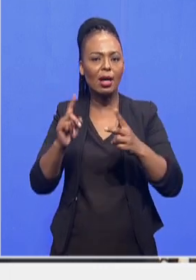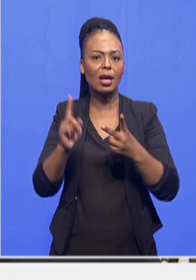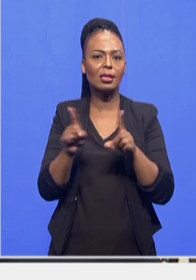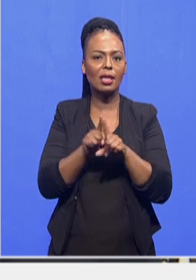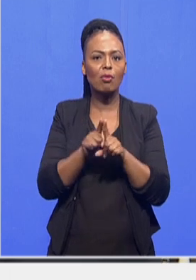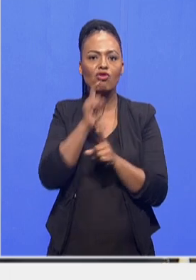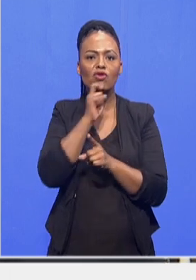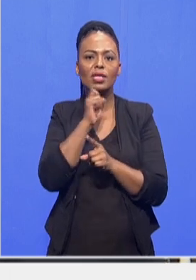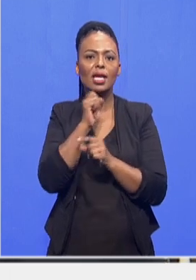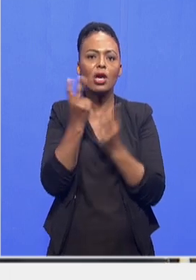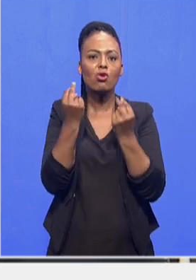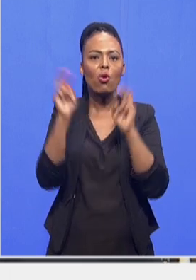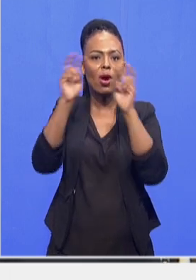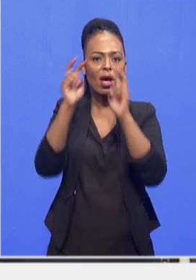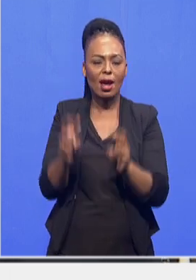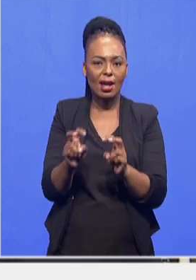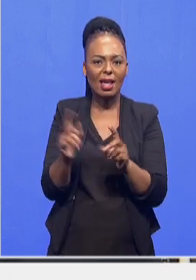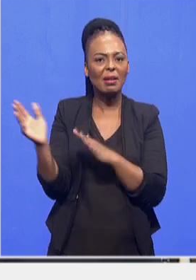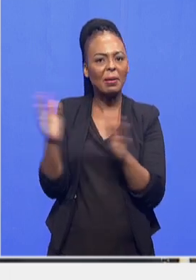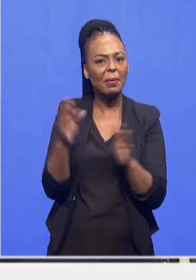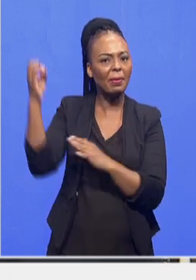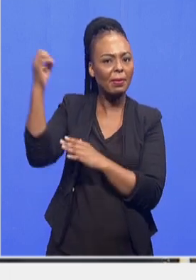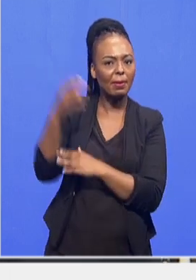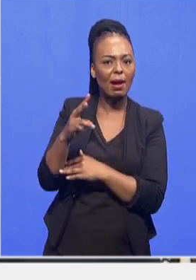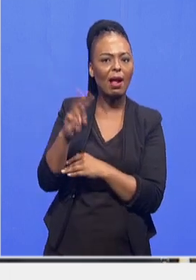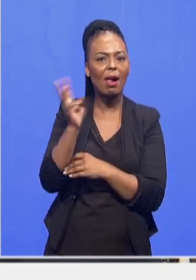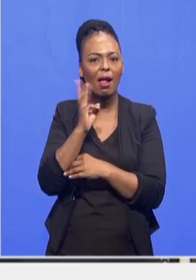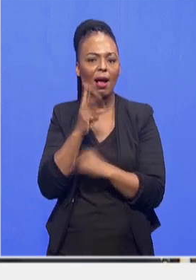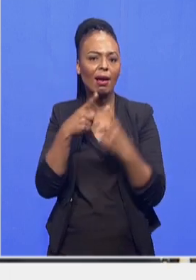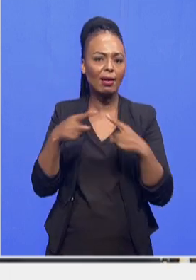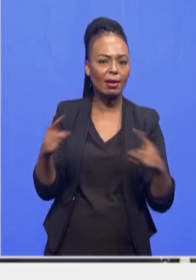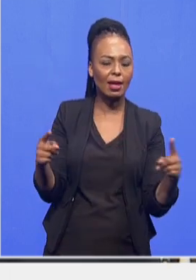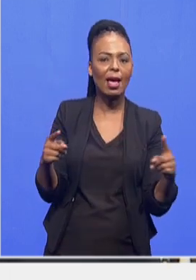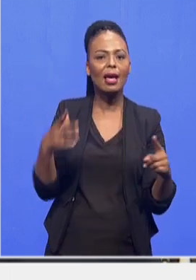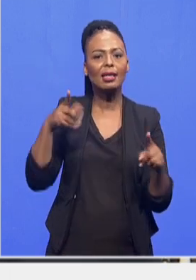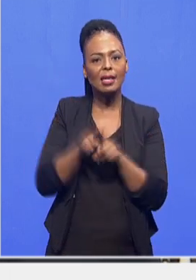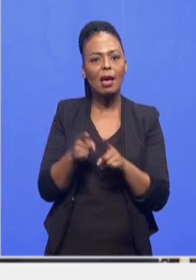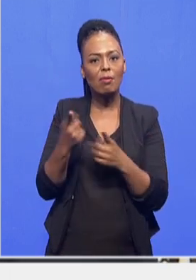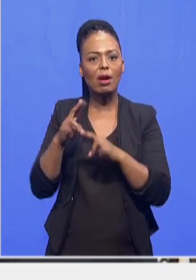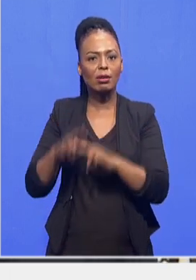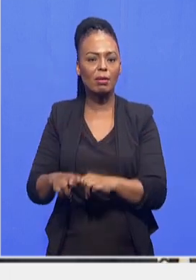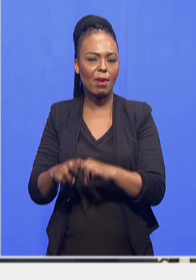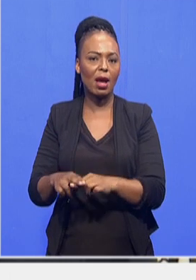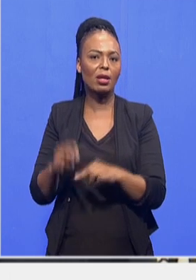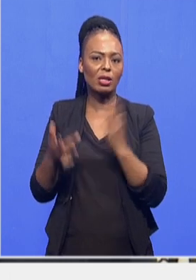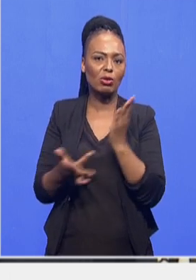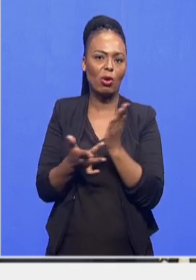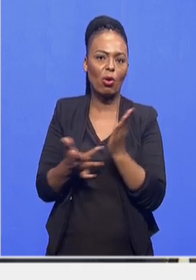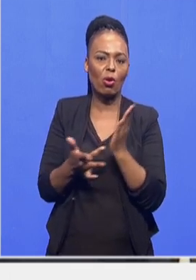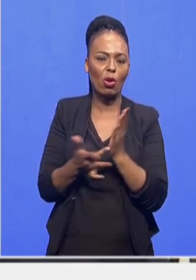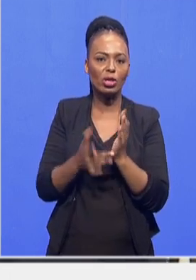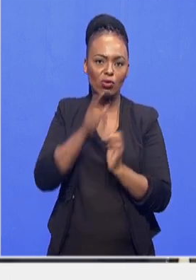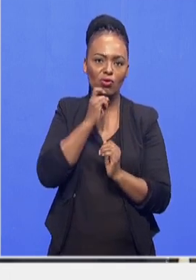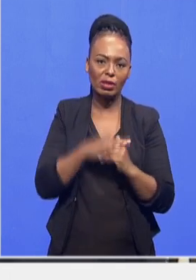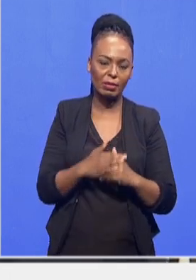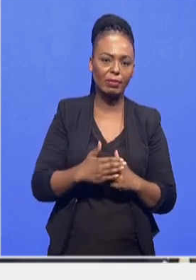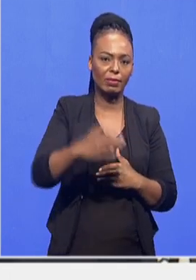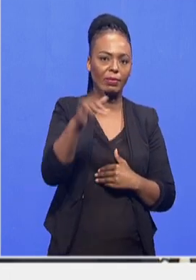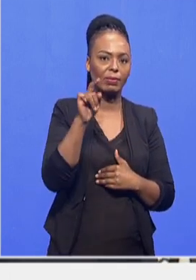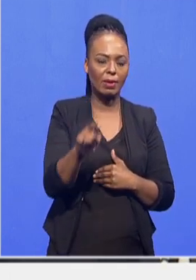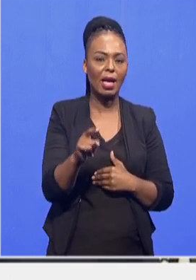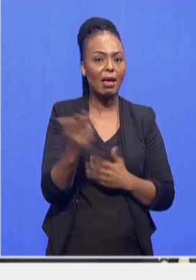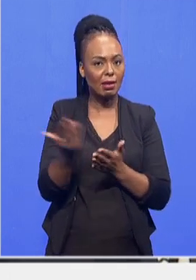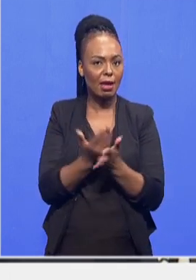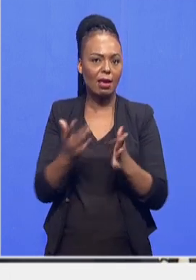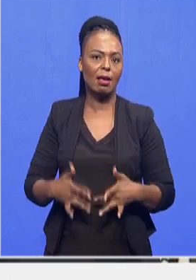energy technologies, as well as on the demand side in terms of the technology that we can then use to then enhance our lives through